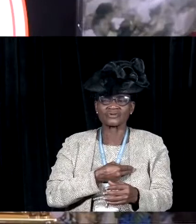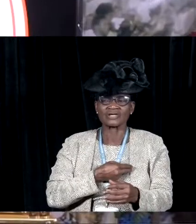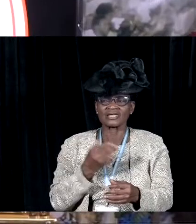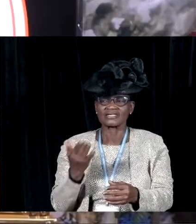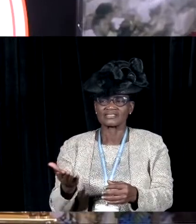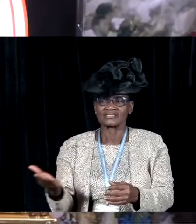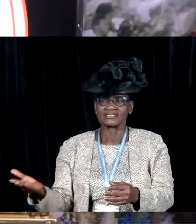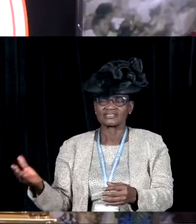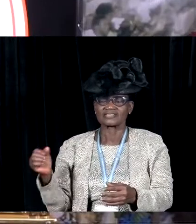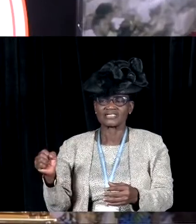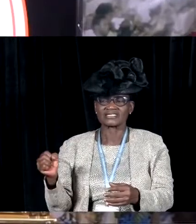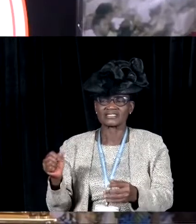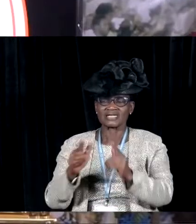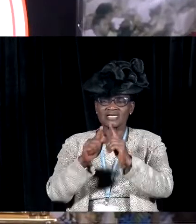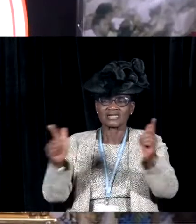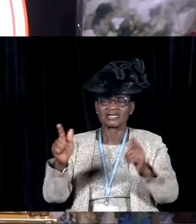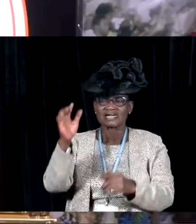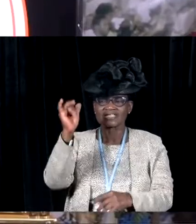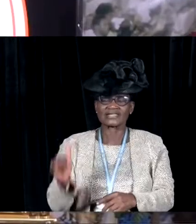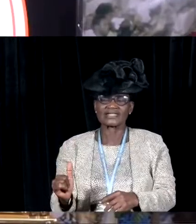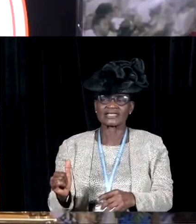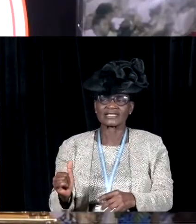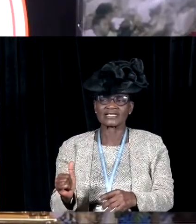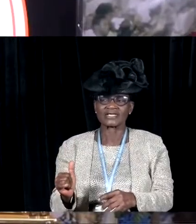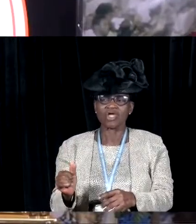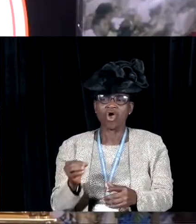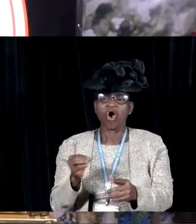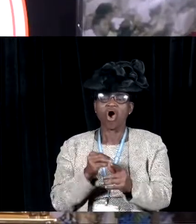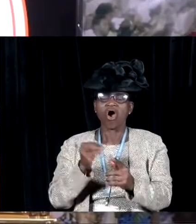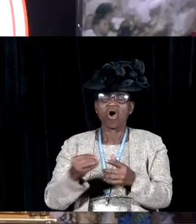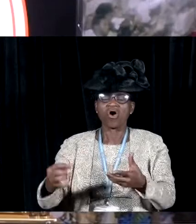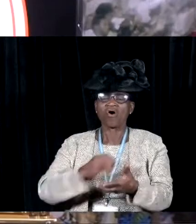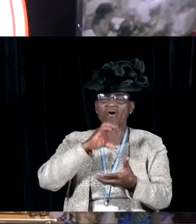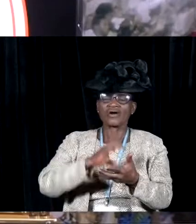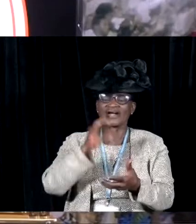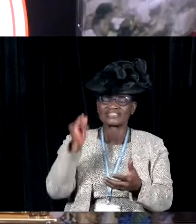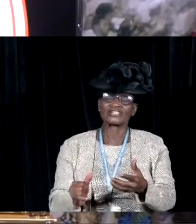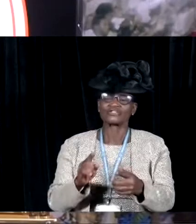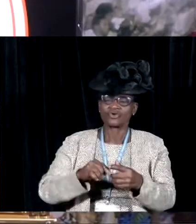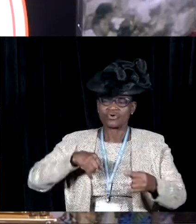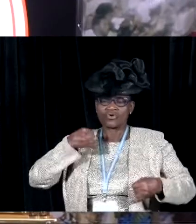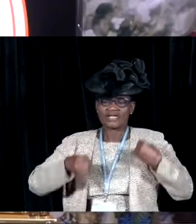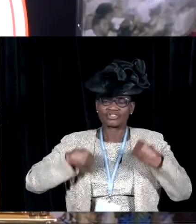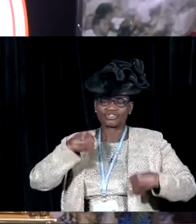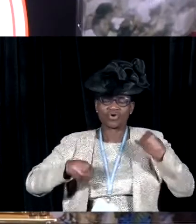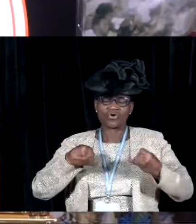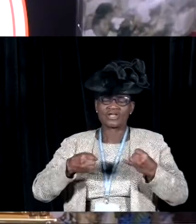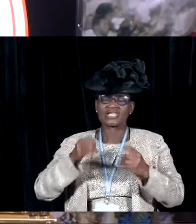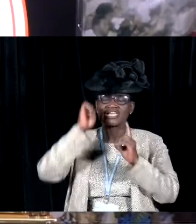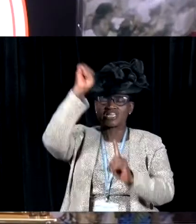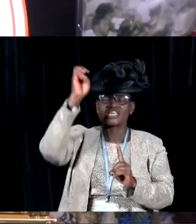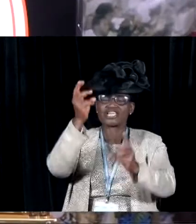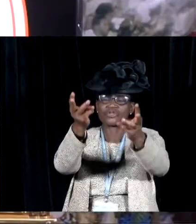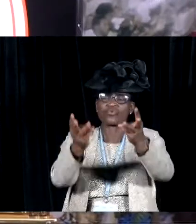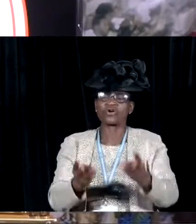things greatly or richly to enjoy. He wants us to be rich and